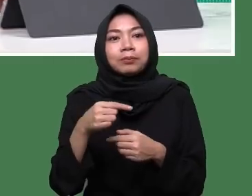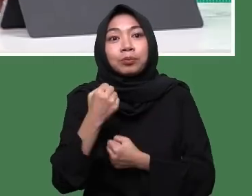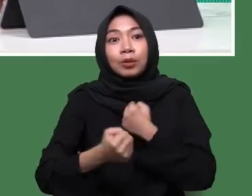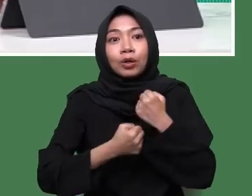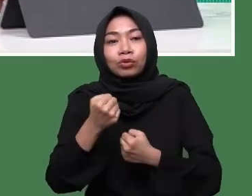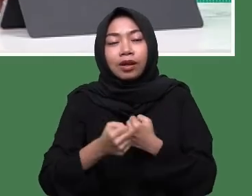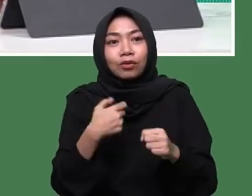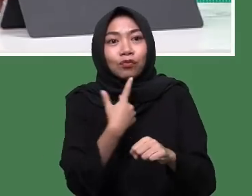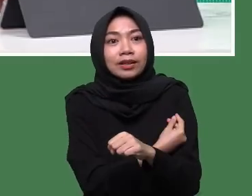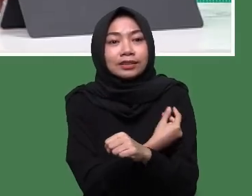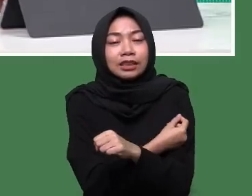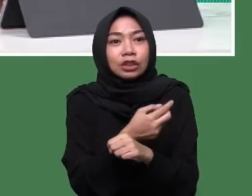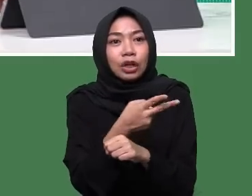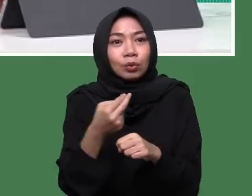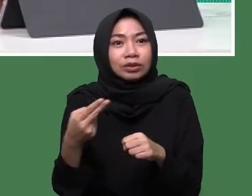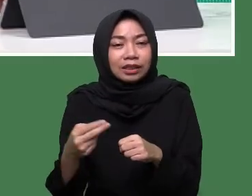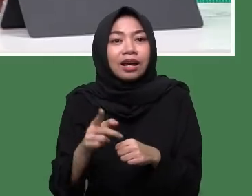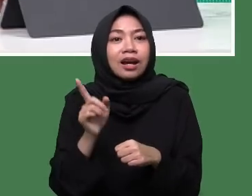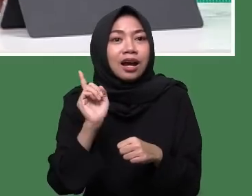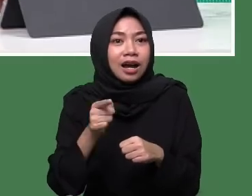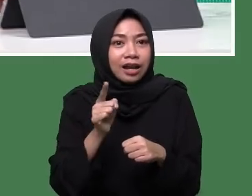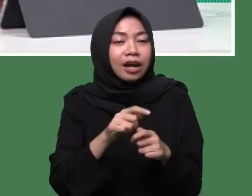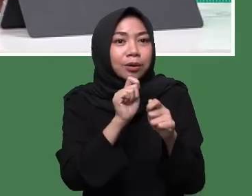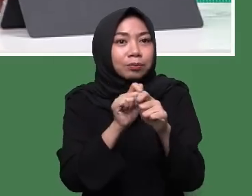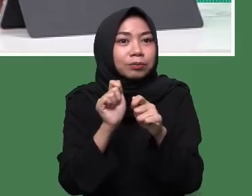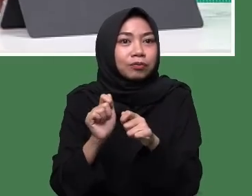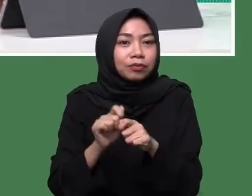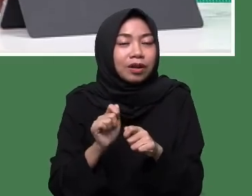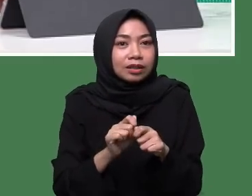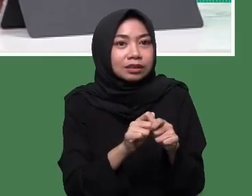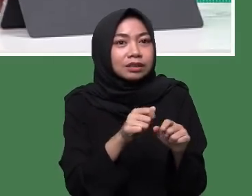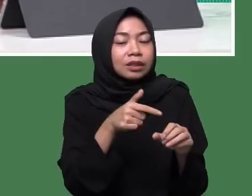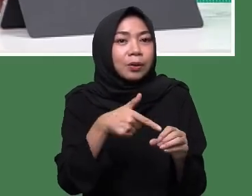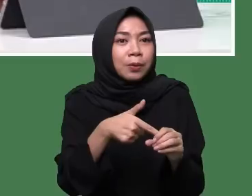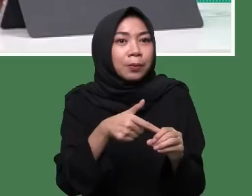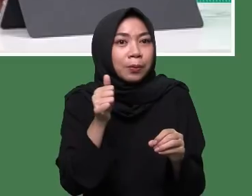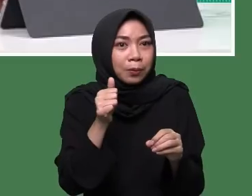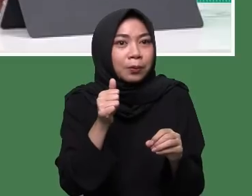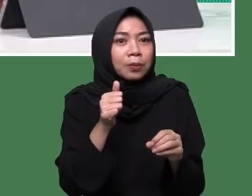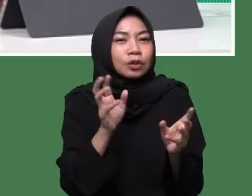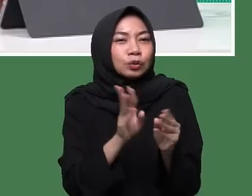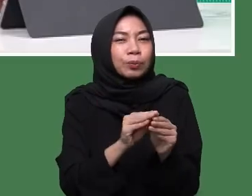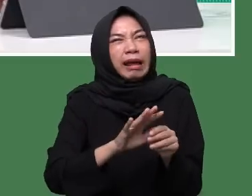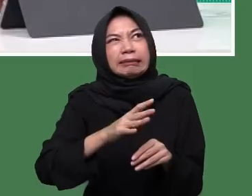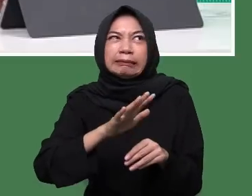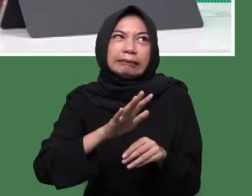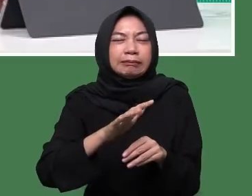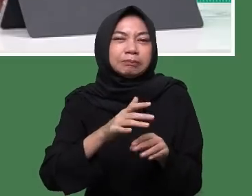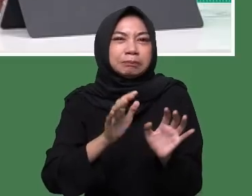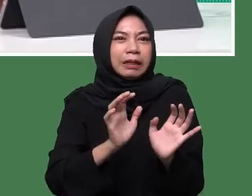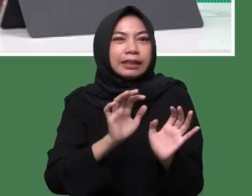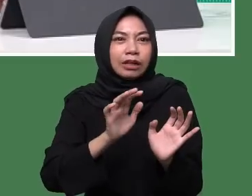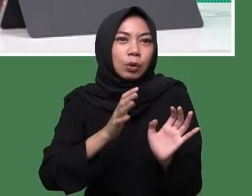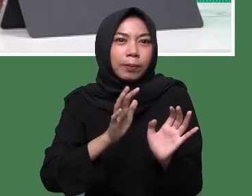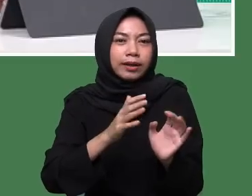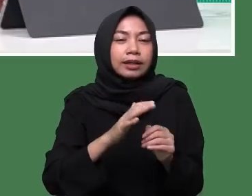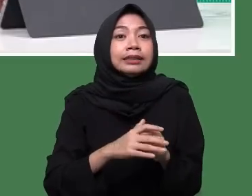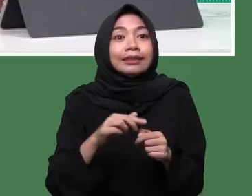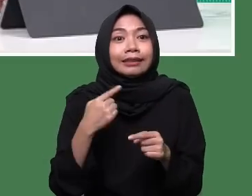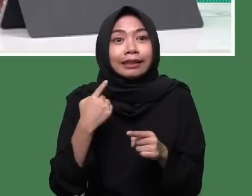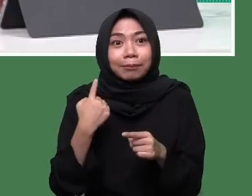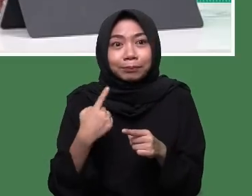Indonesia have the ability to fill and finish in a large number of vaccines. In the same